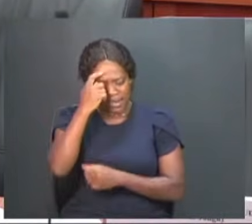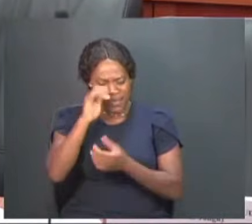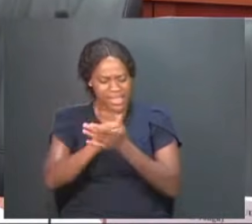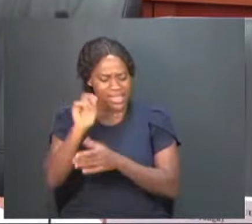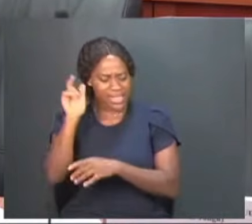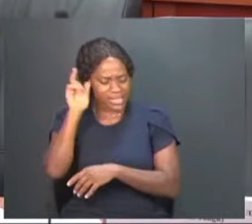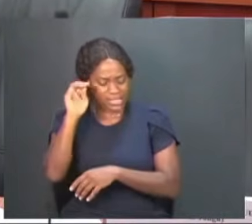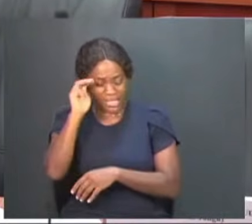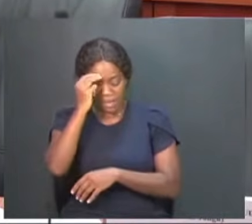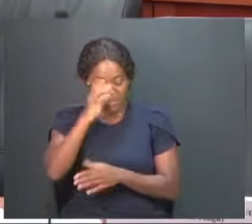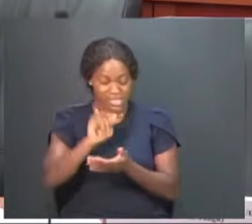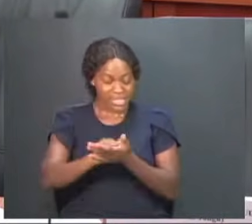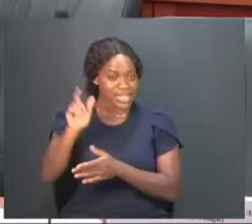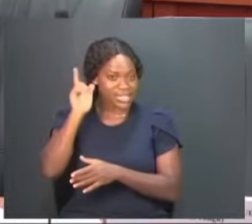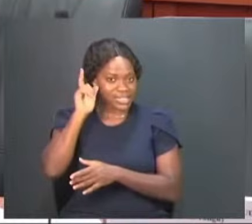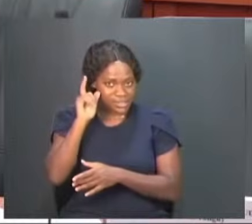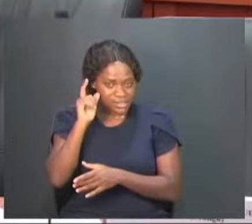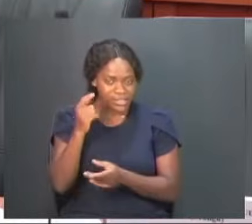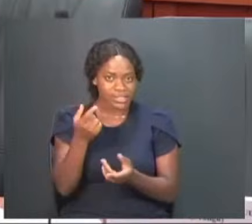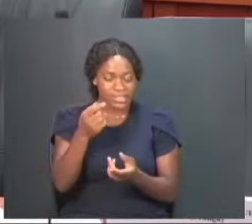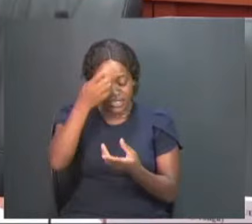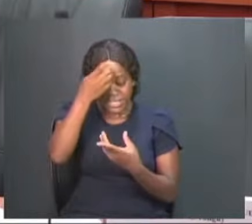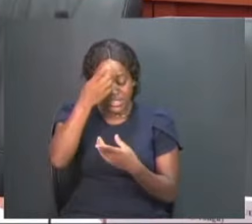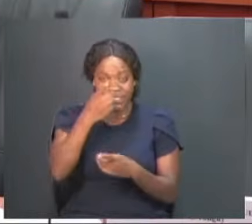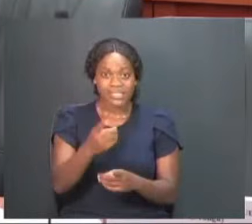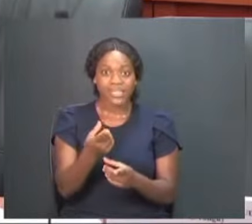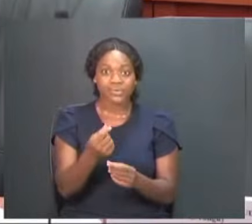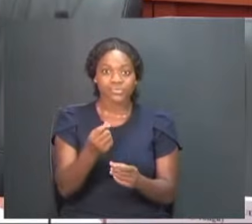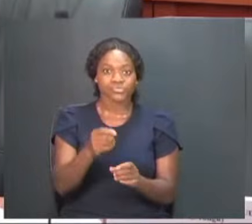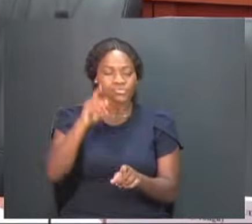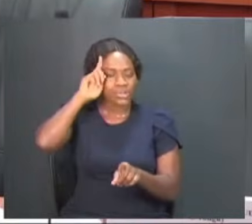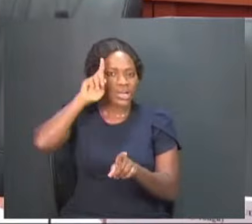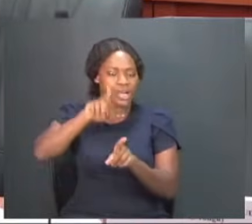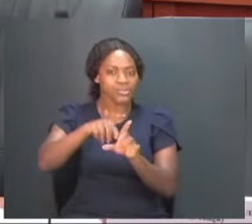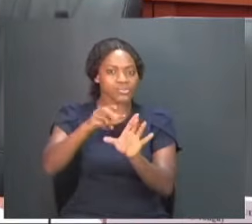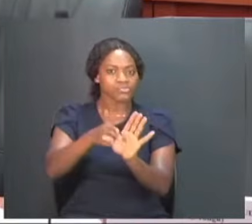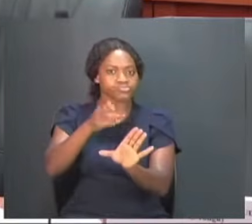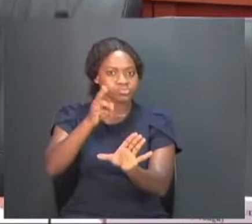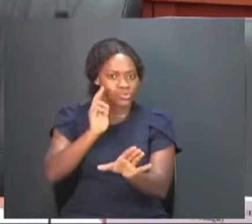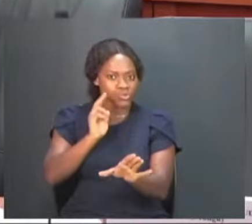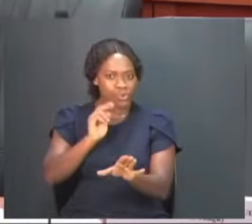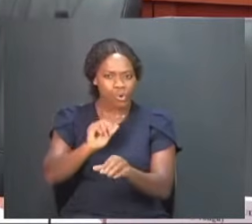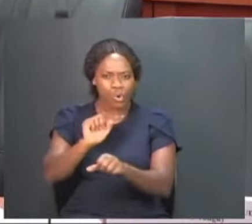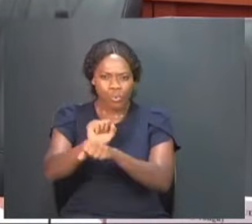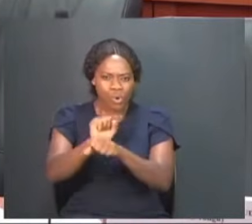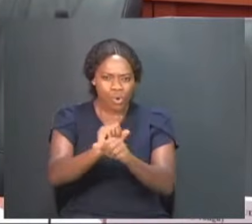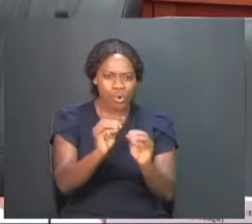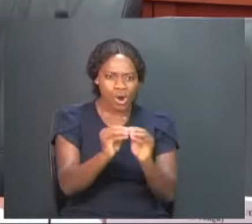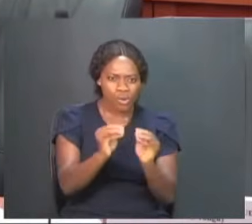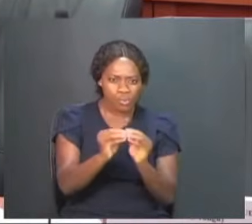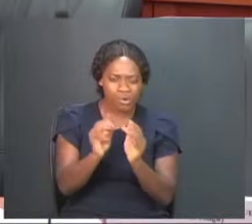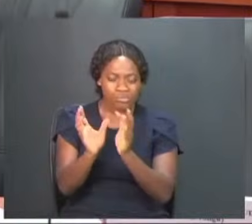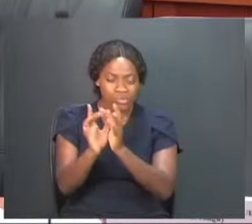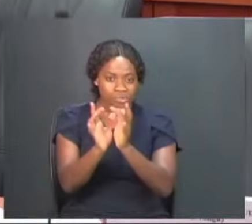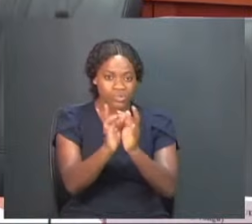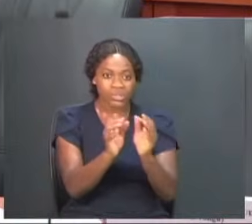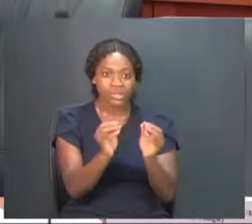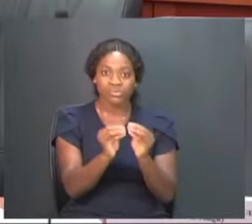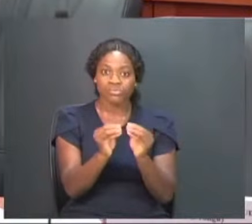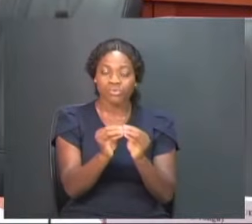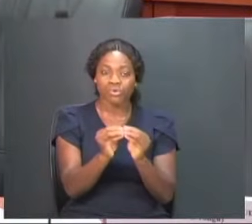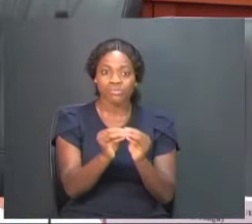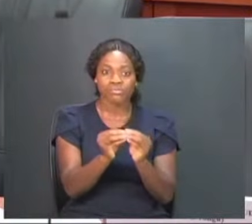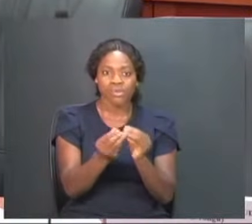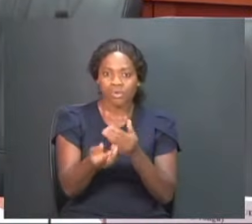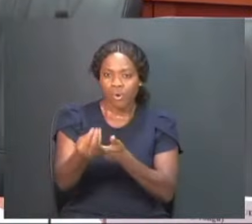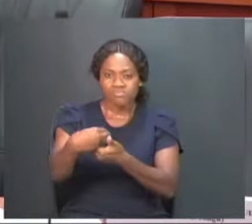decided that we withdraw this agreement, do further work involving you in this, so that together we can move